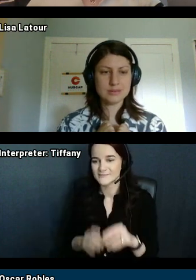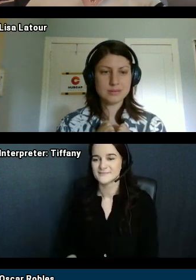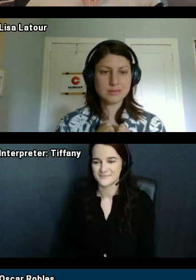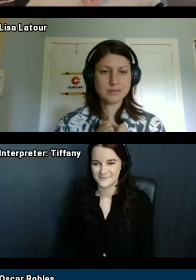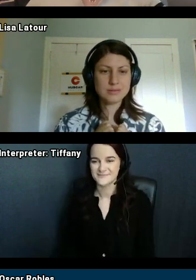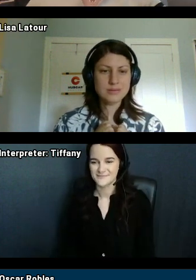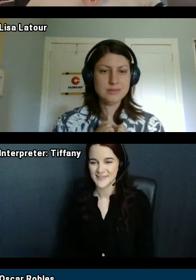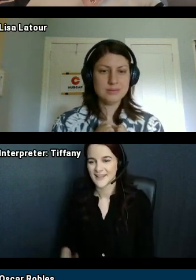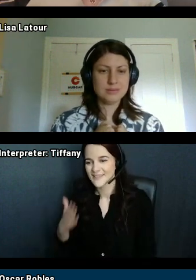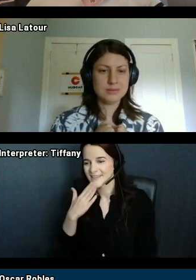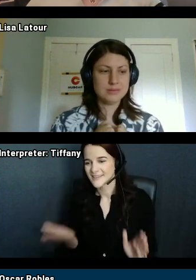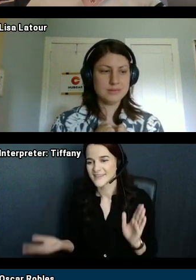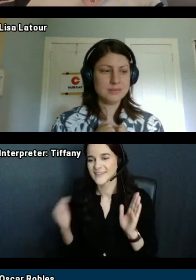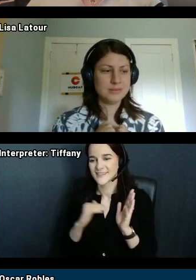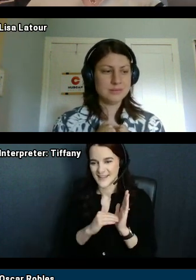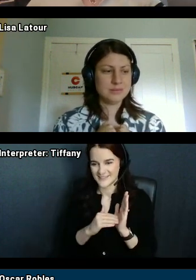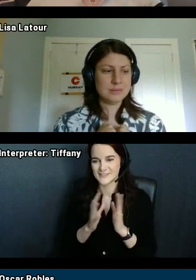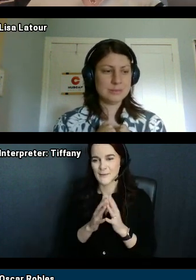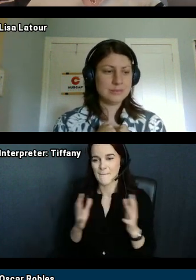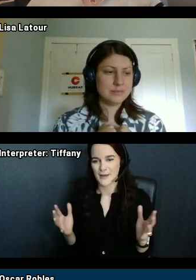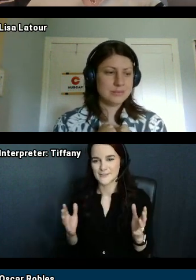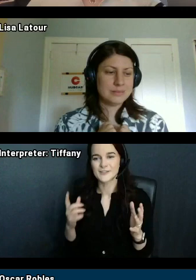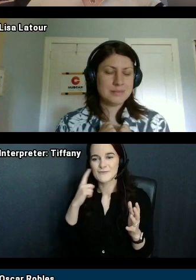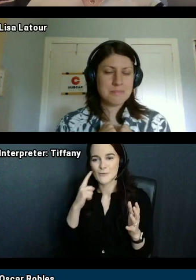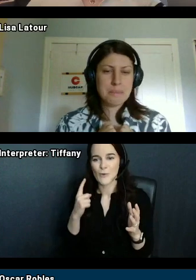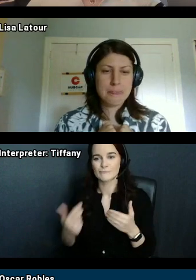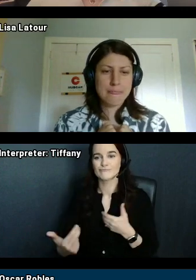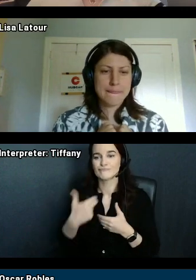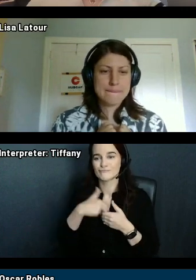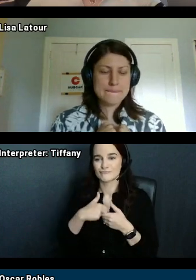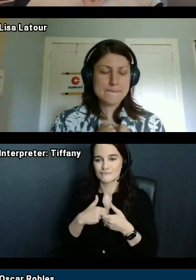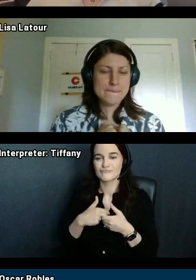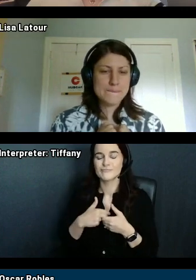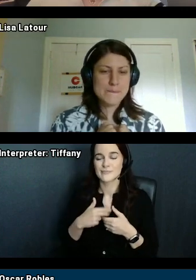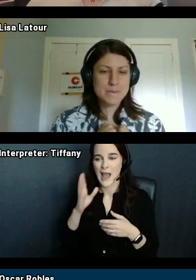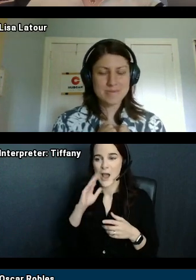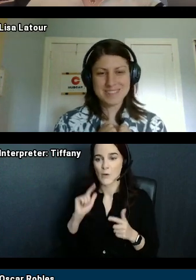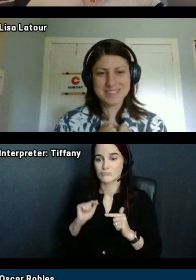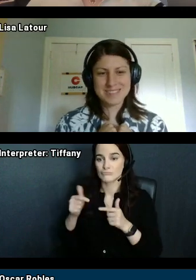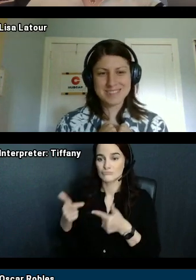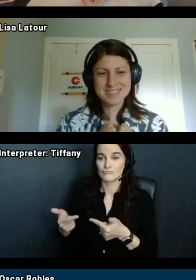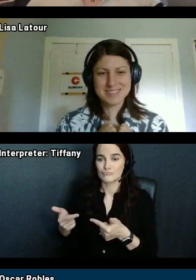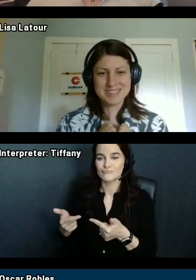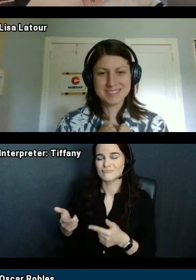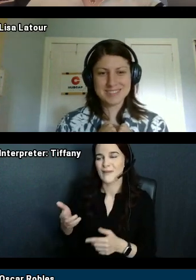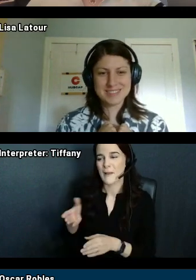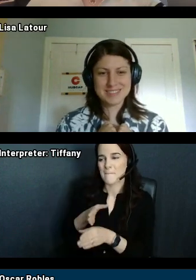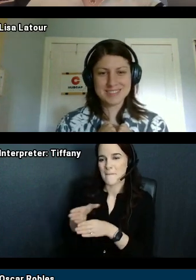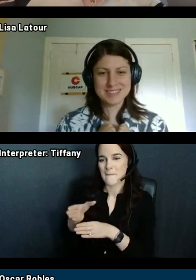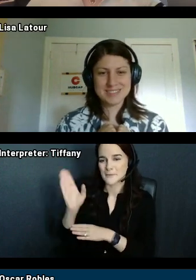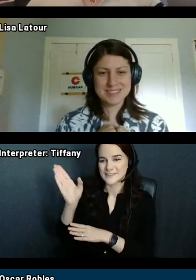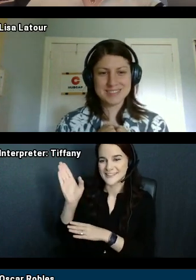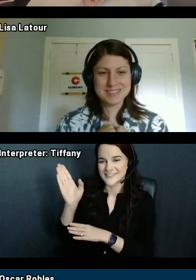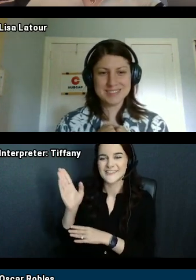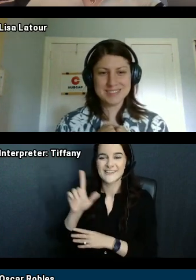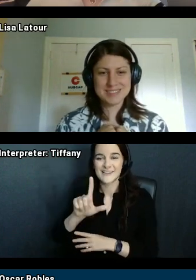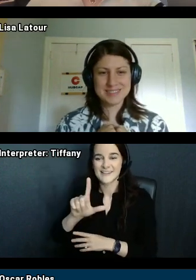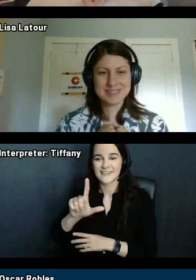thank you again so much for taking the time to join us, and I am going to hand it over to our main set of presenters, Lisa and Julie.